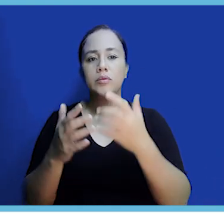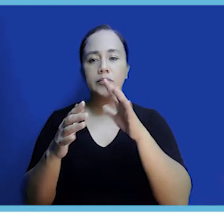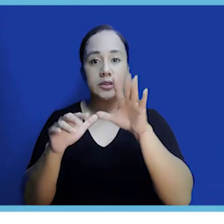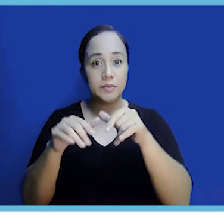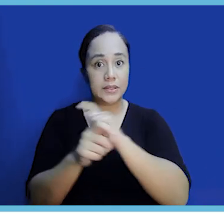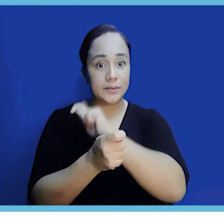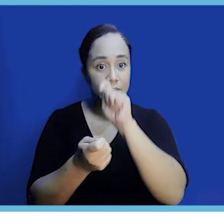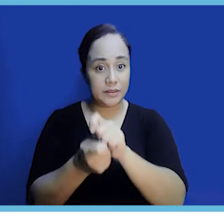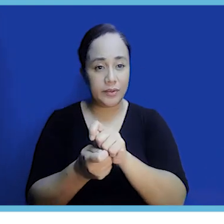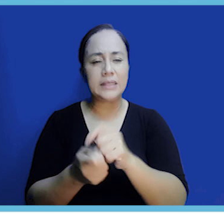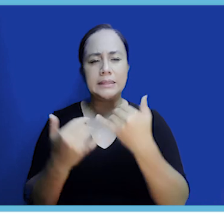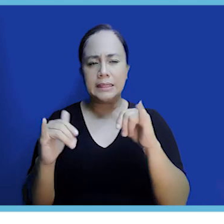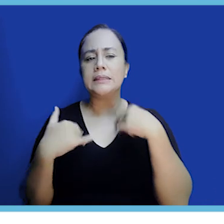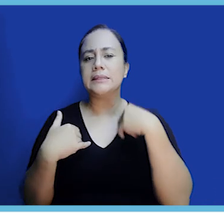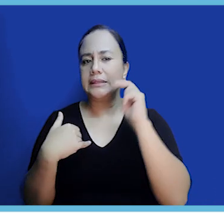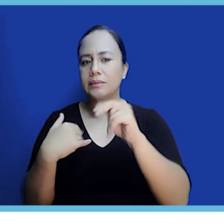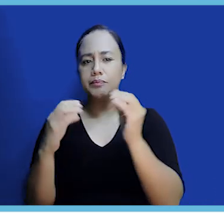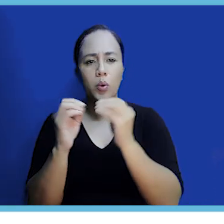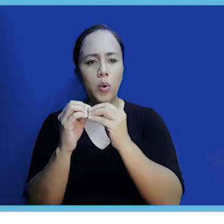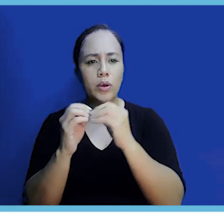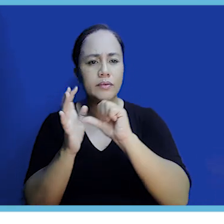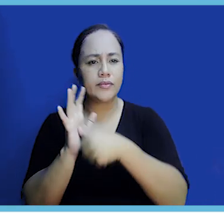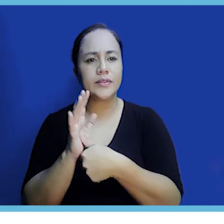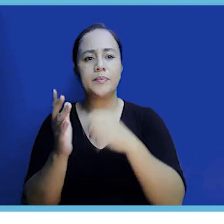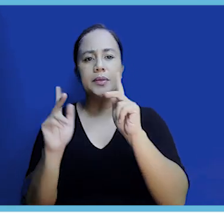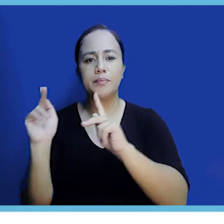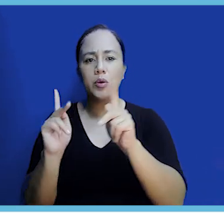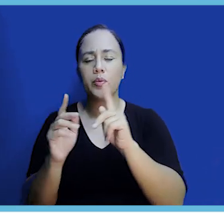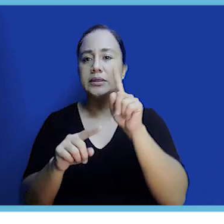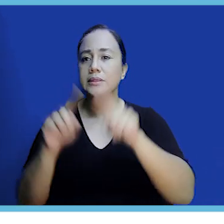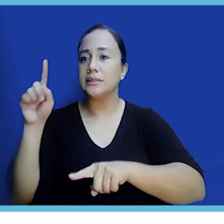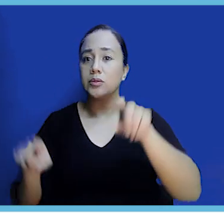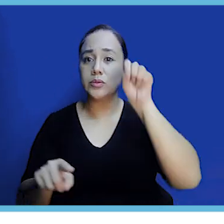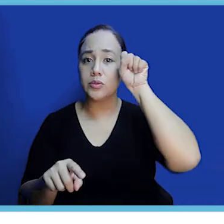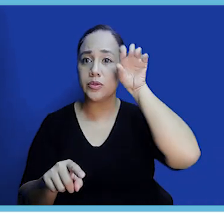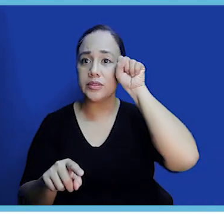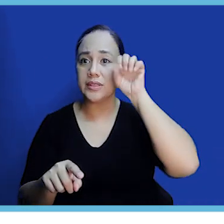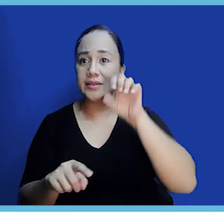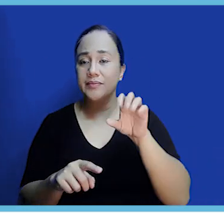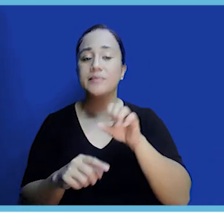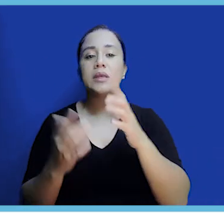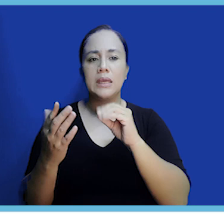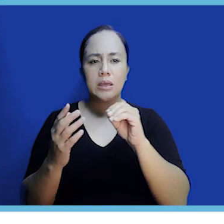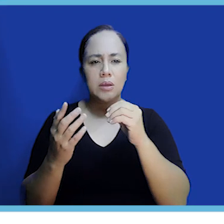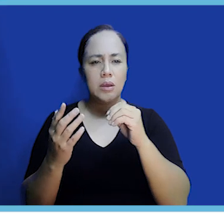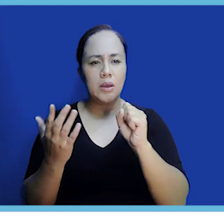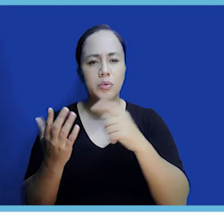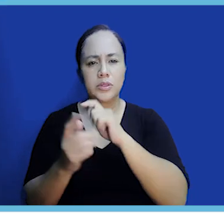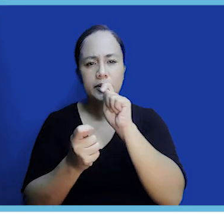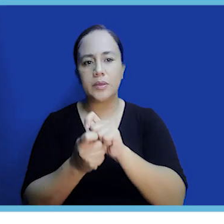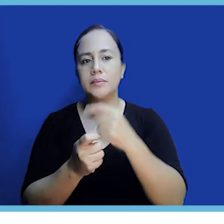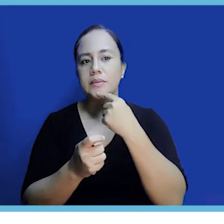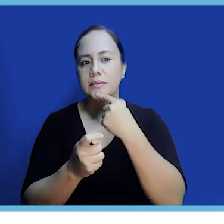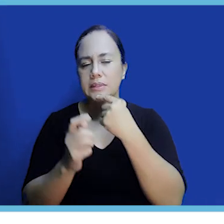disability or disability-specific. There is still a need to further emphasize on people with diverse OGSC in